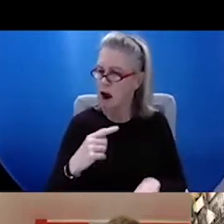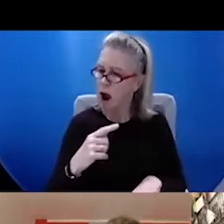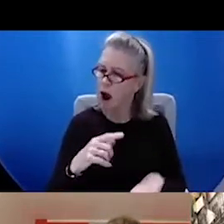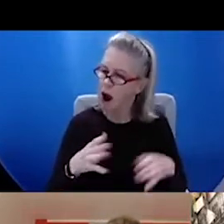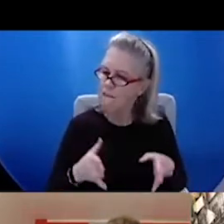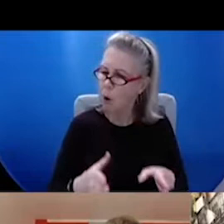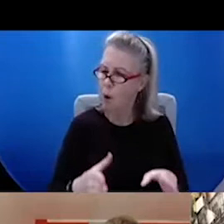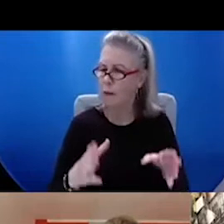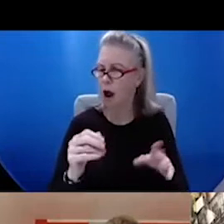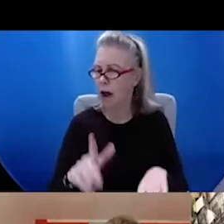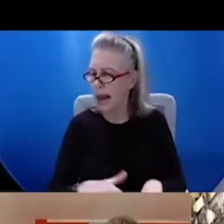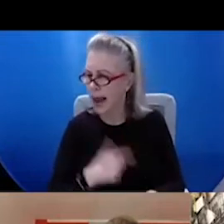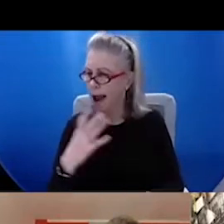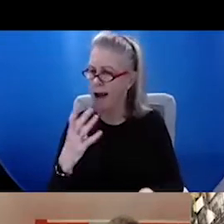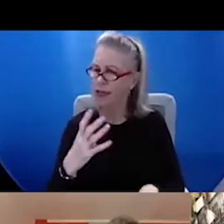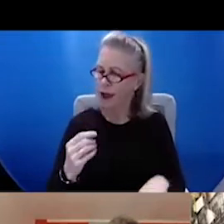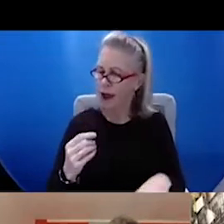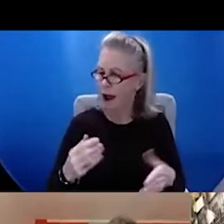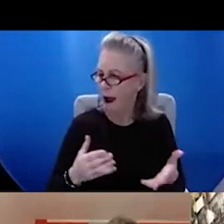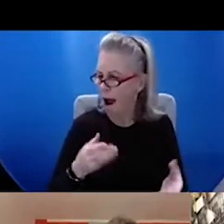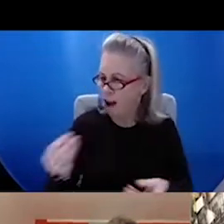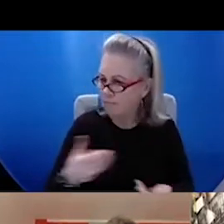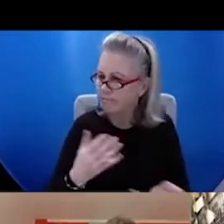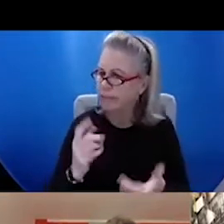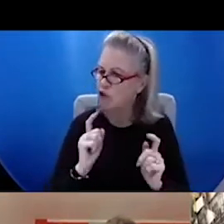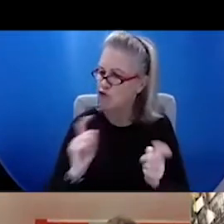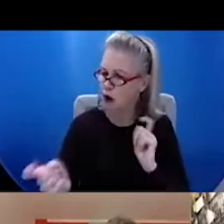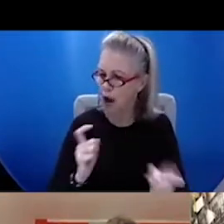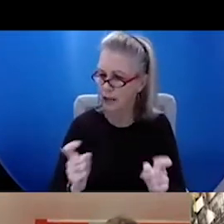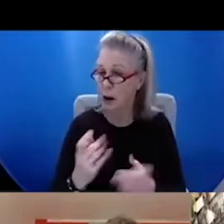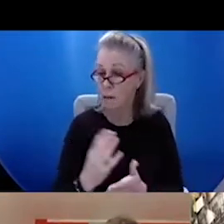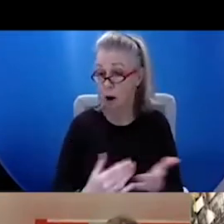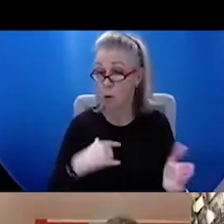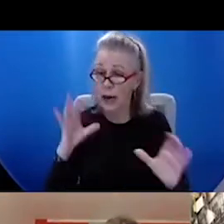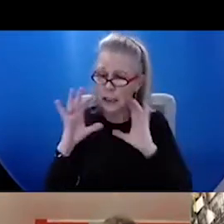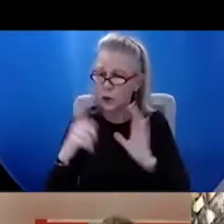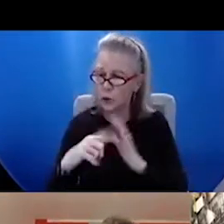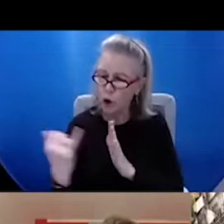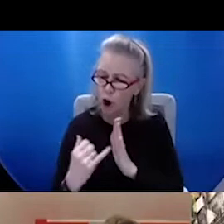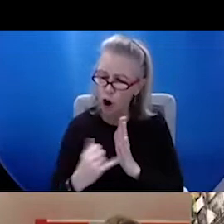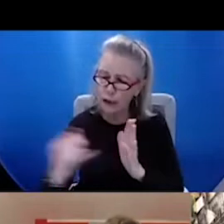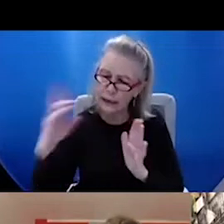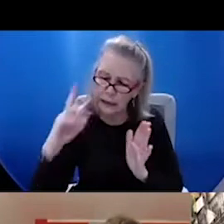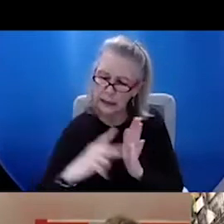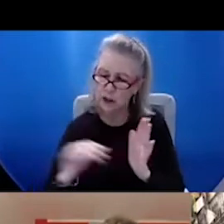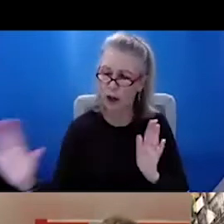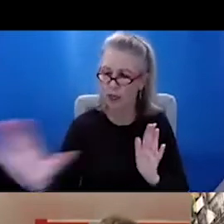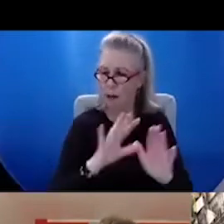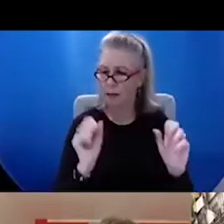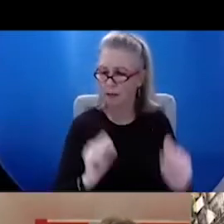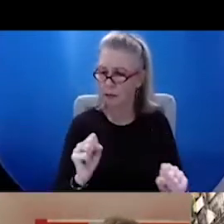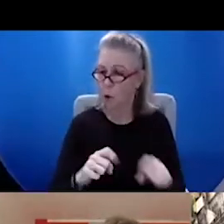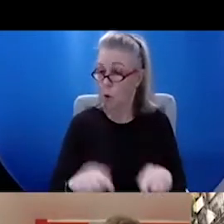listen to artists' intentions and possibilities, while thinking with them the most meaningful way to be in the